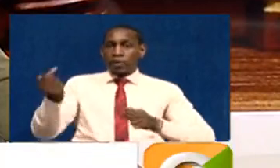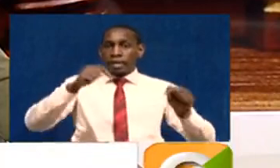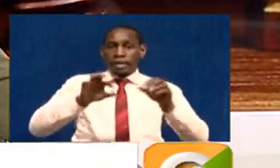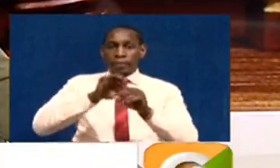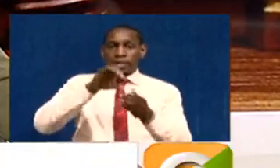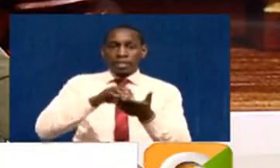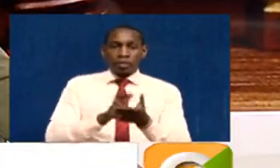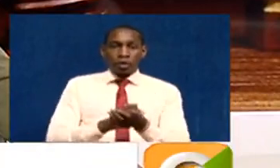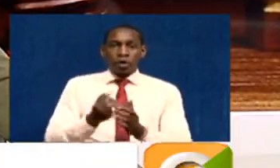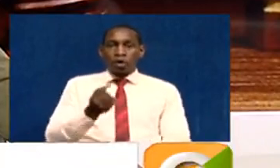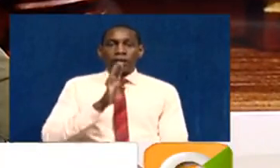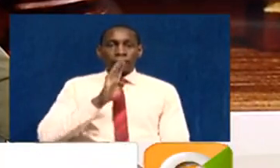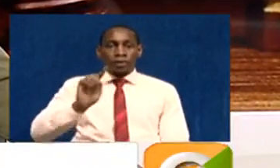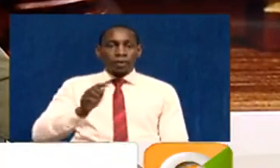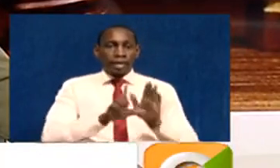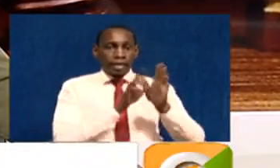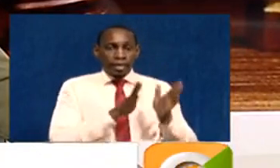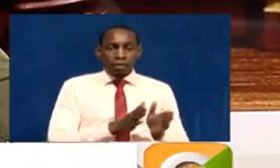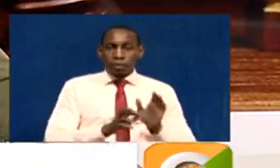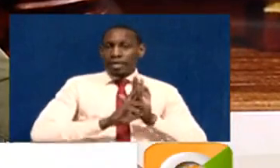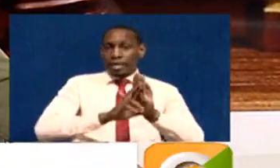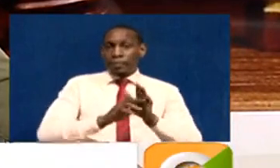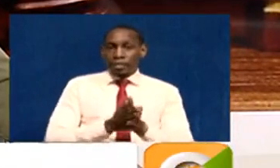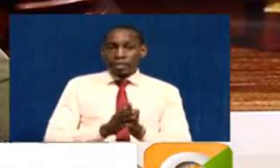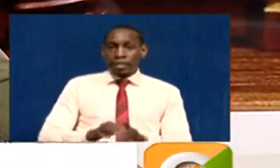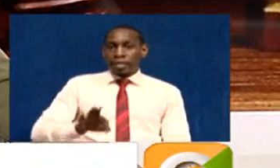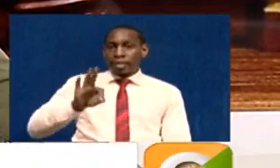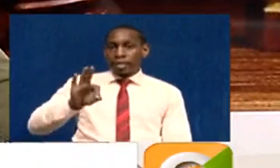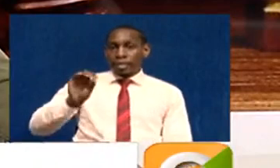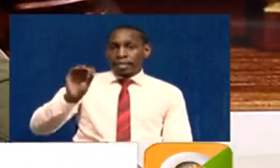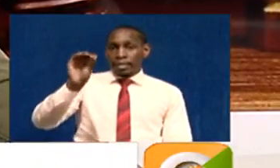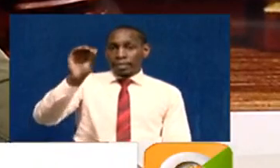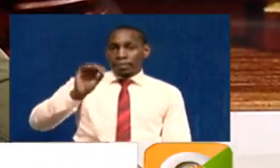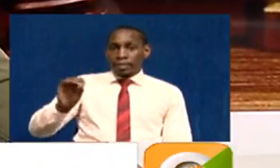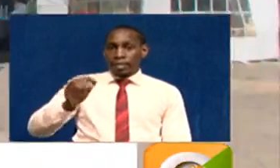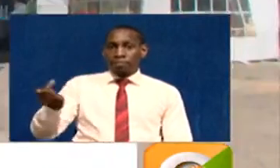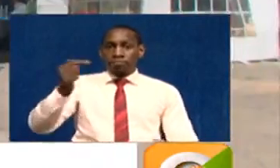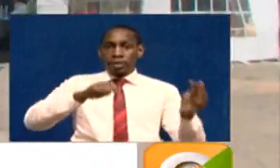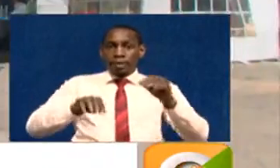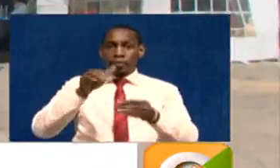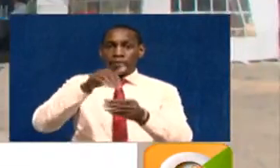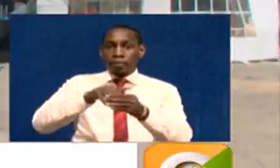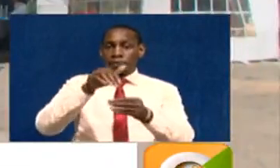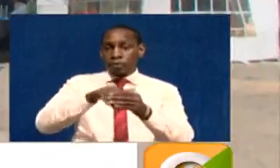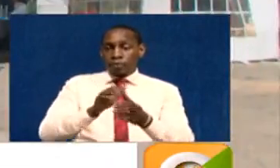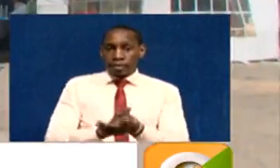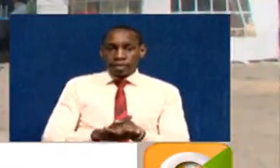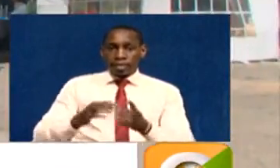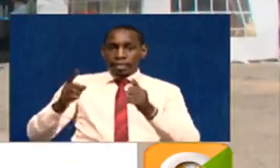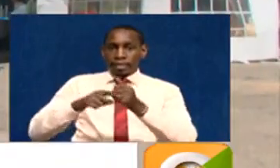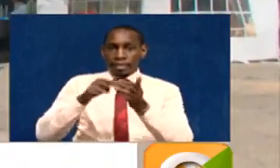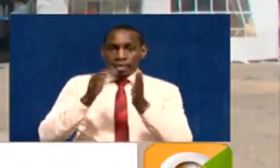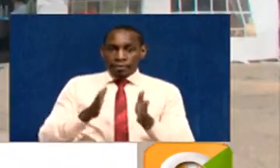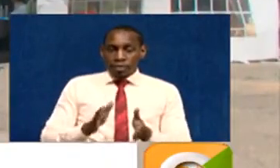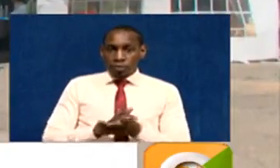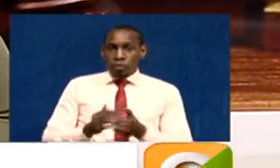stations, with only 4,000 lawyers representing a mere 30% turning up to cast their ballot. Six